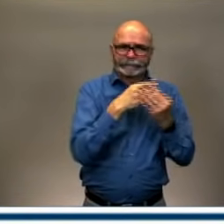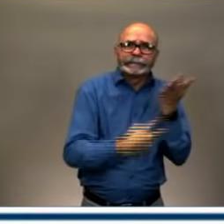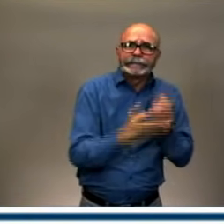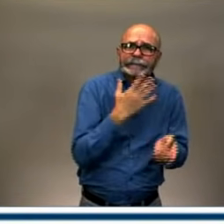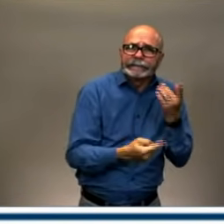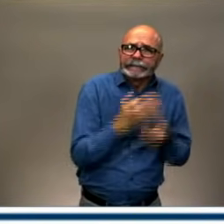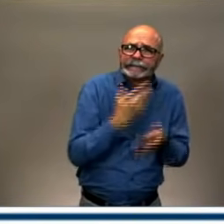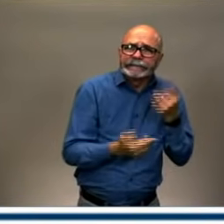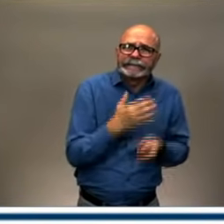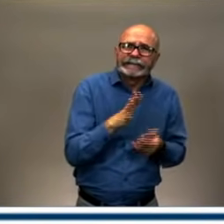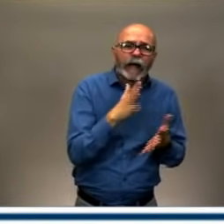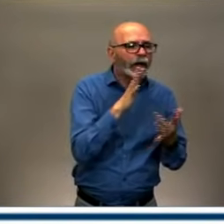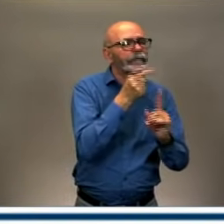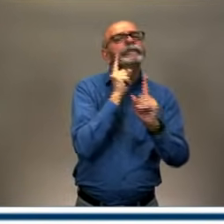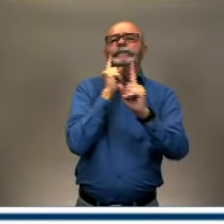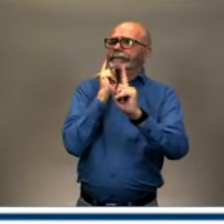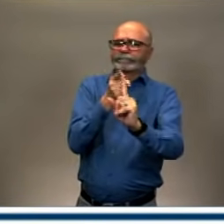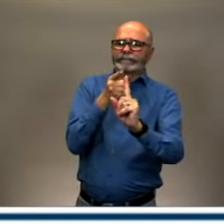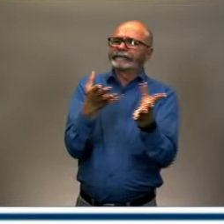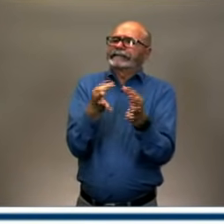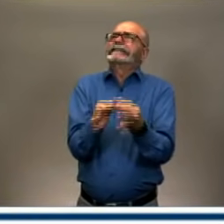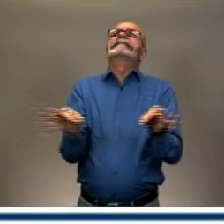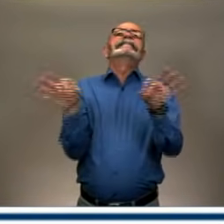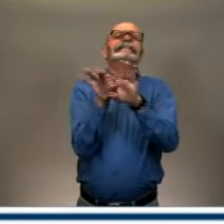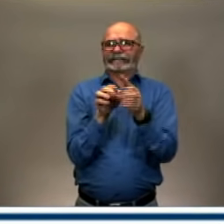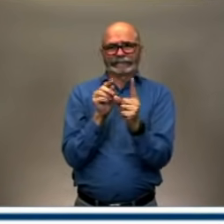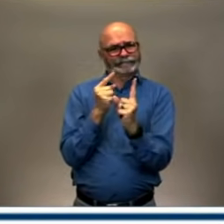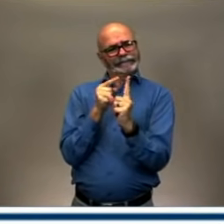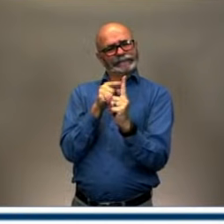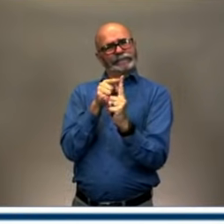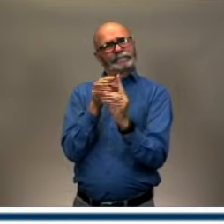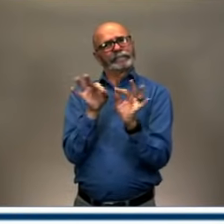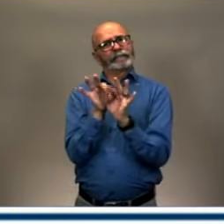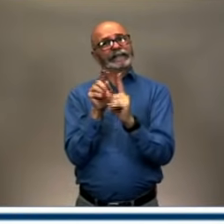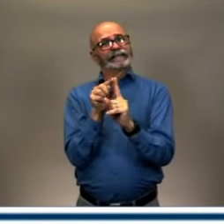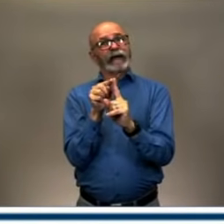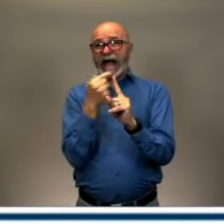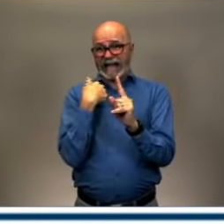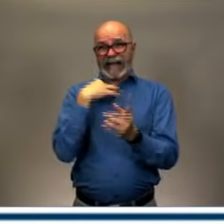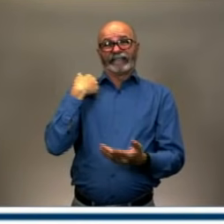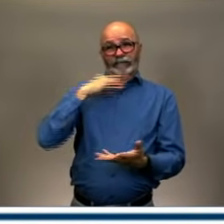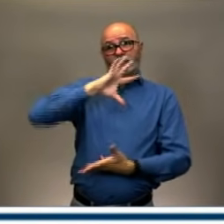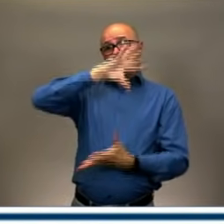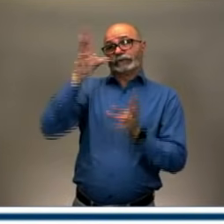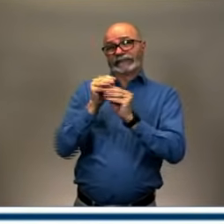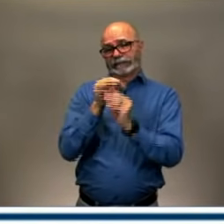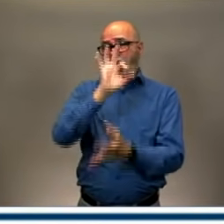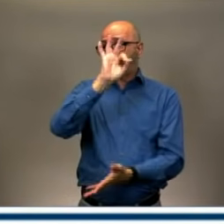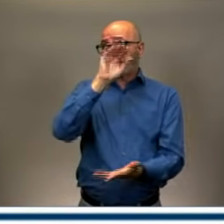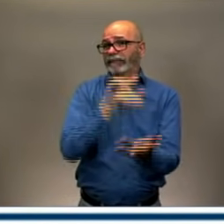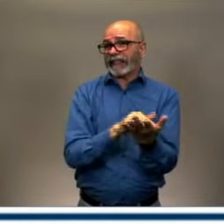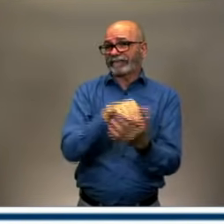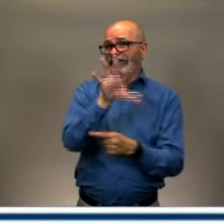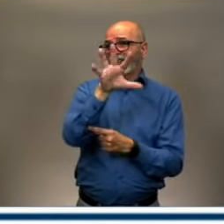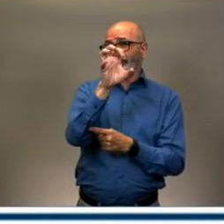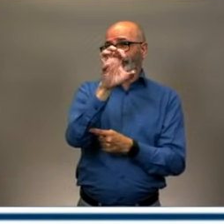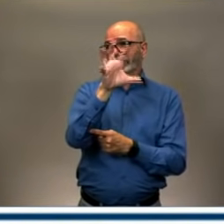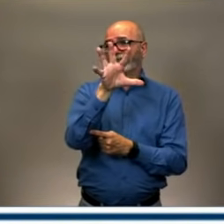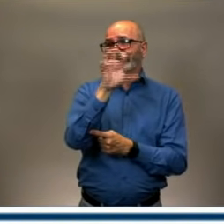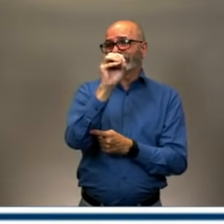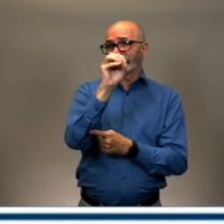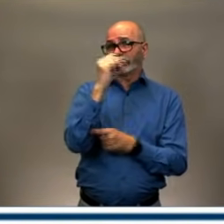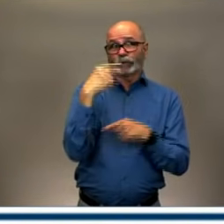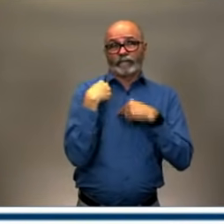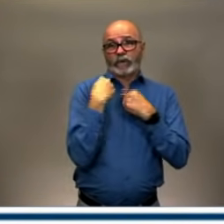points. So as people may know, we got a total of 9,550 doses of both the Pfizer and